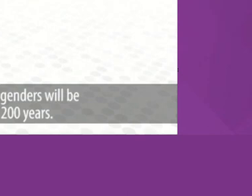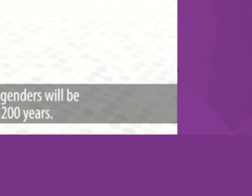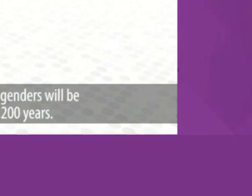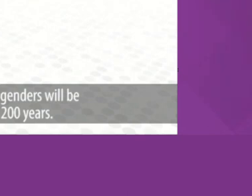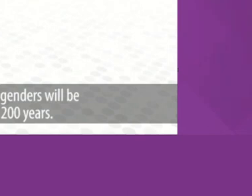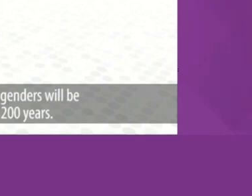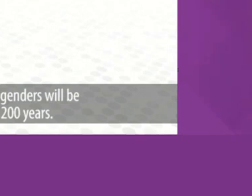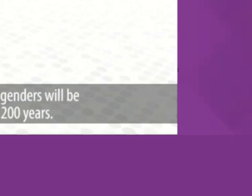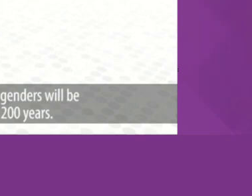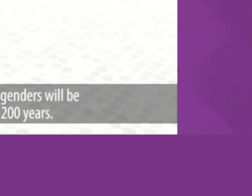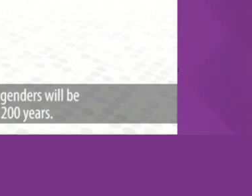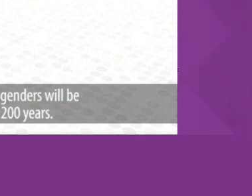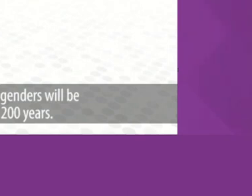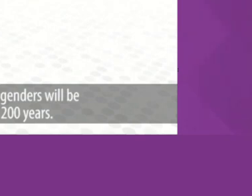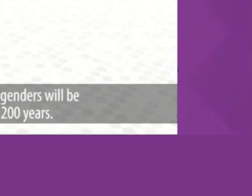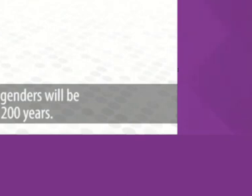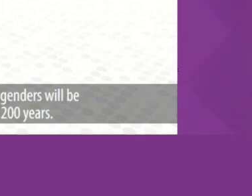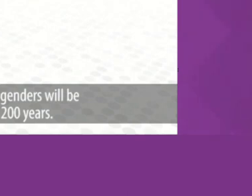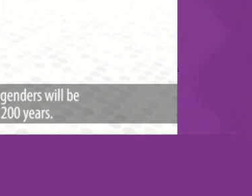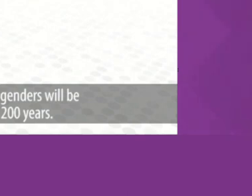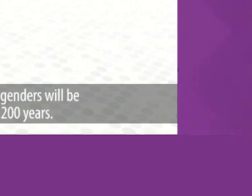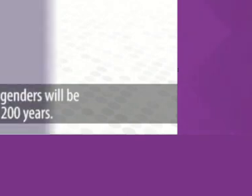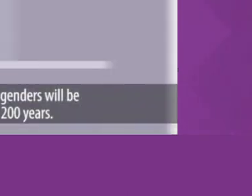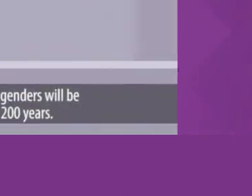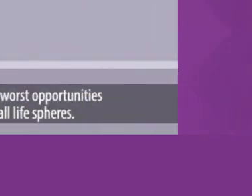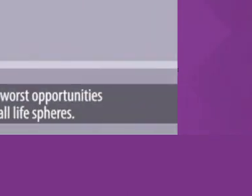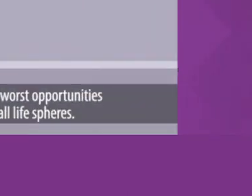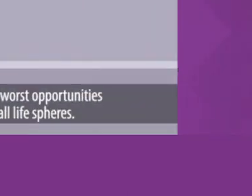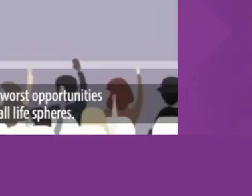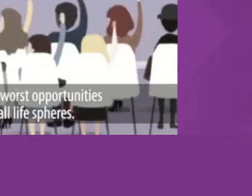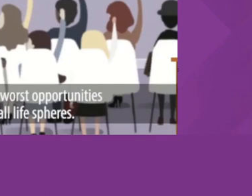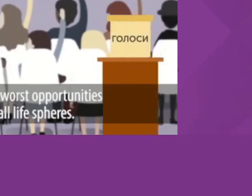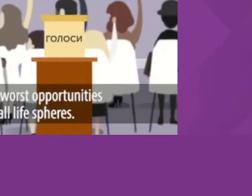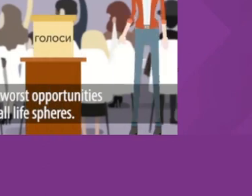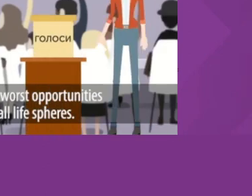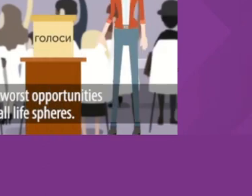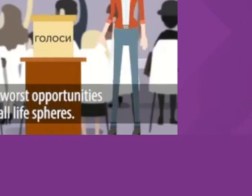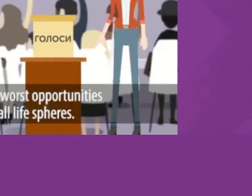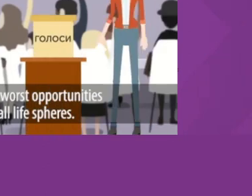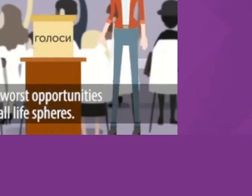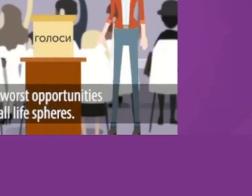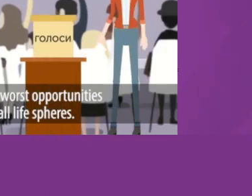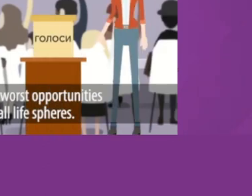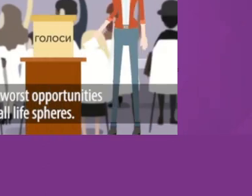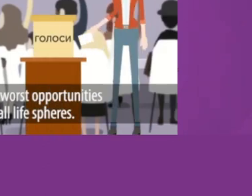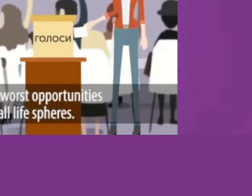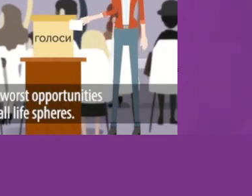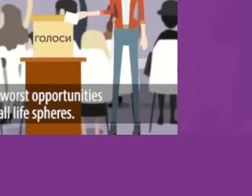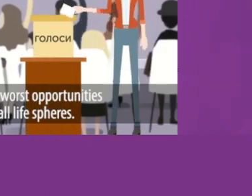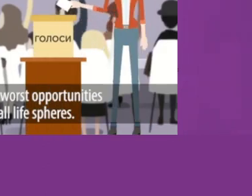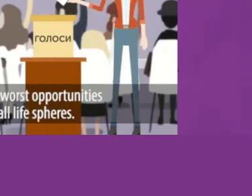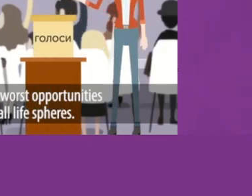financial possibilities should be on the equal level, and it should be equal in 270 years. So, well, the